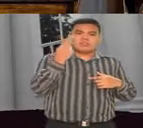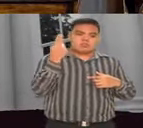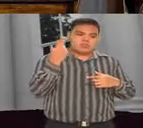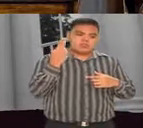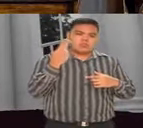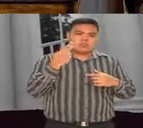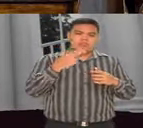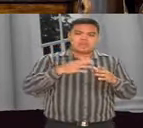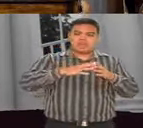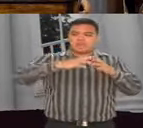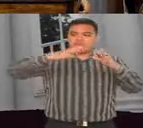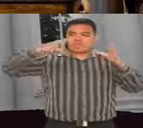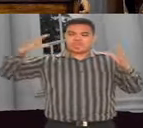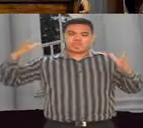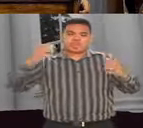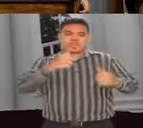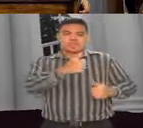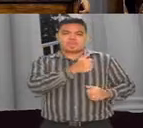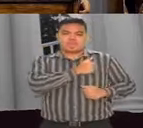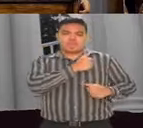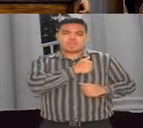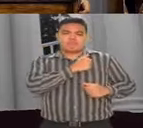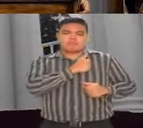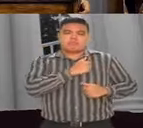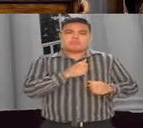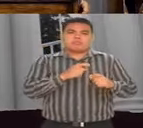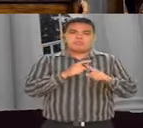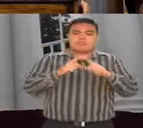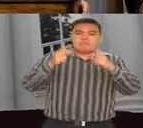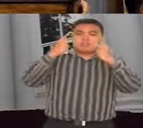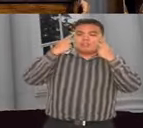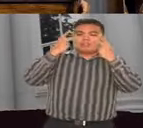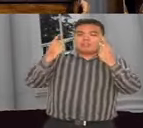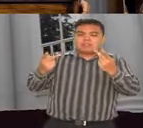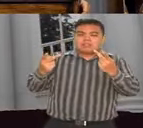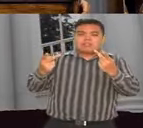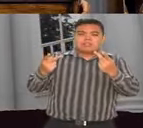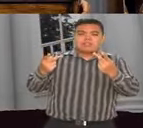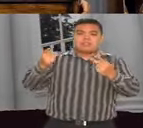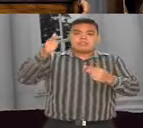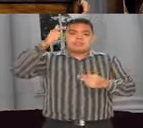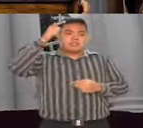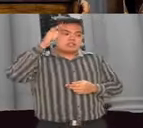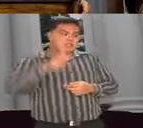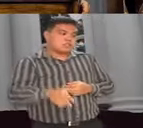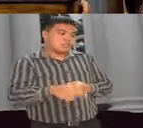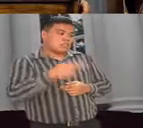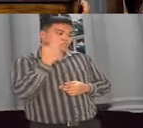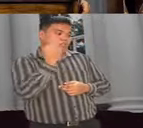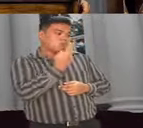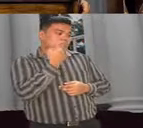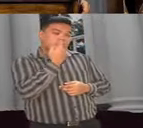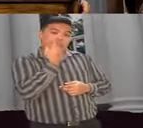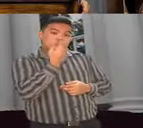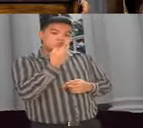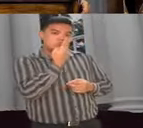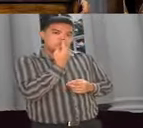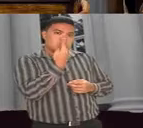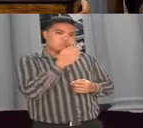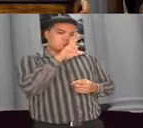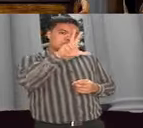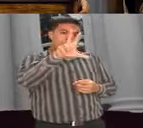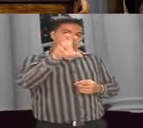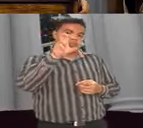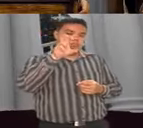a grand great army. In fact, makita nato diri nga God only used 300